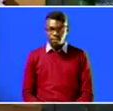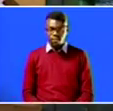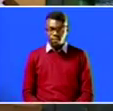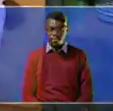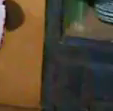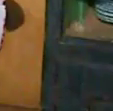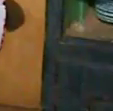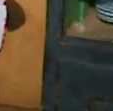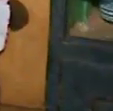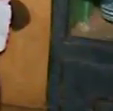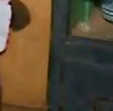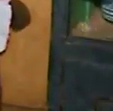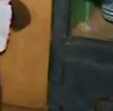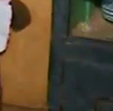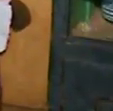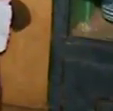My name is Monica Wambui,